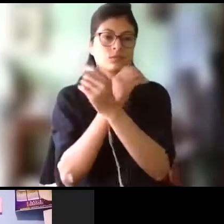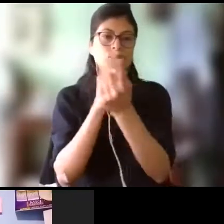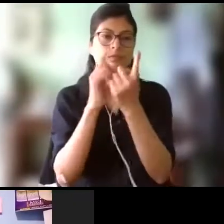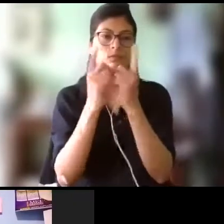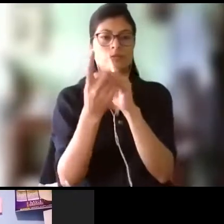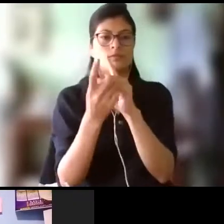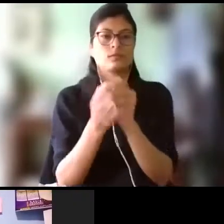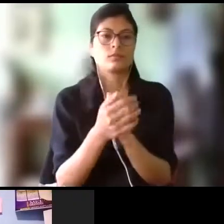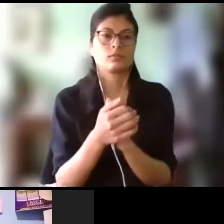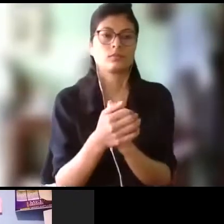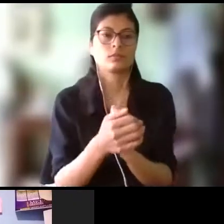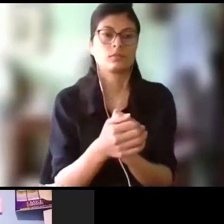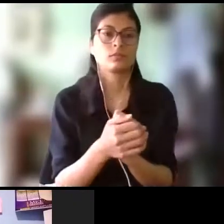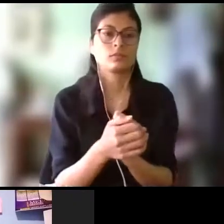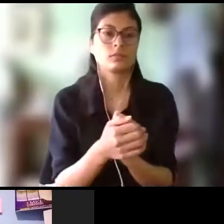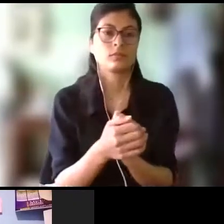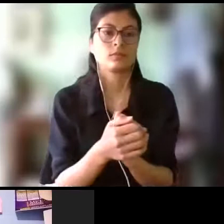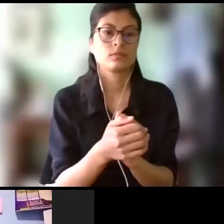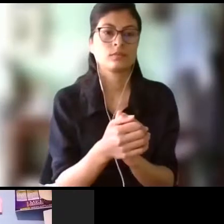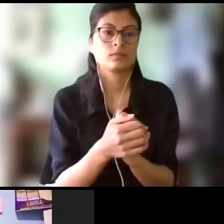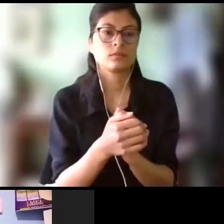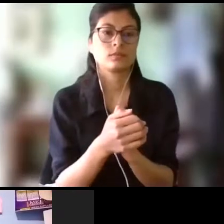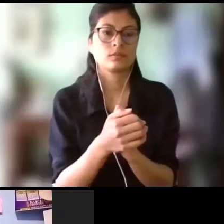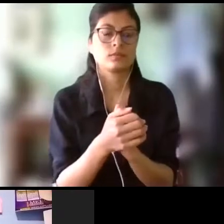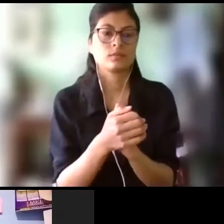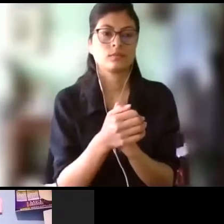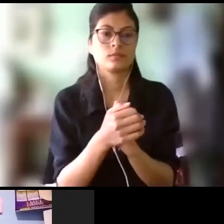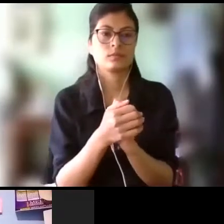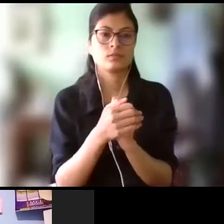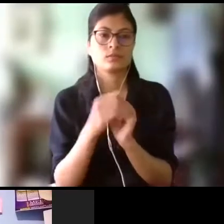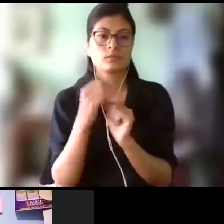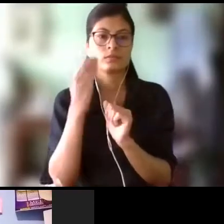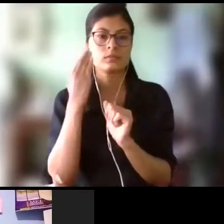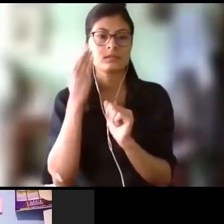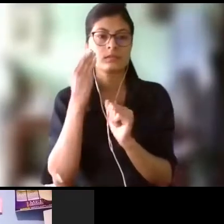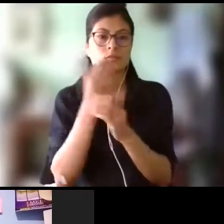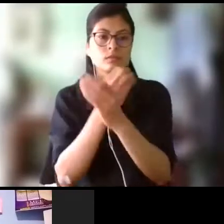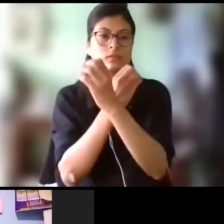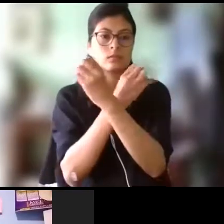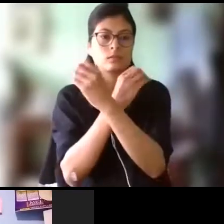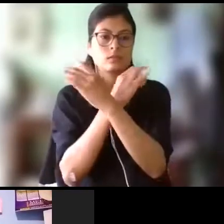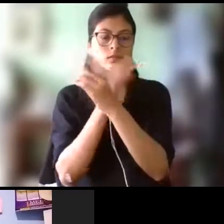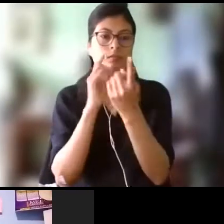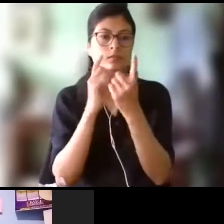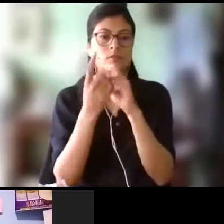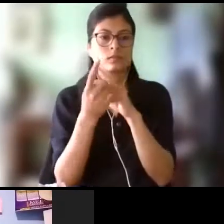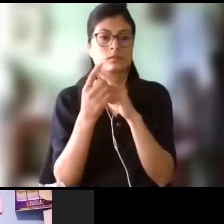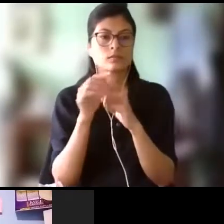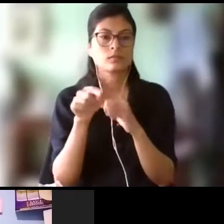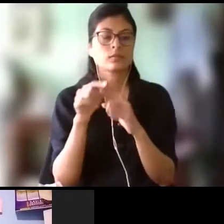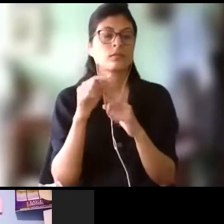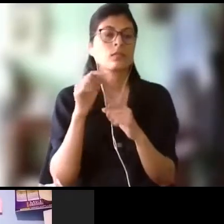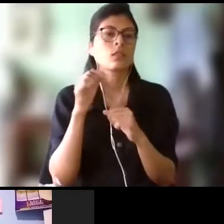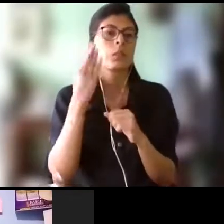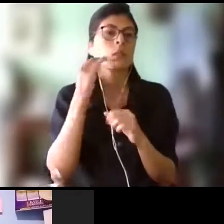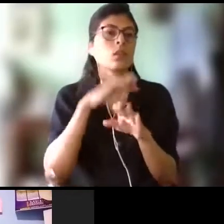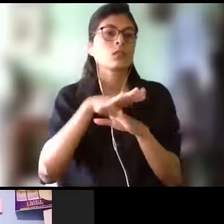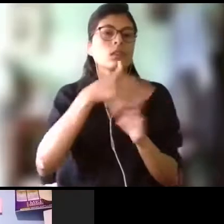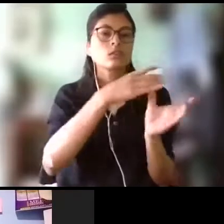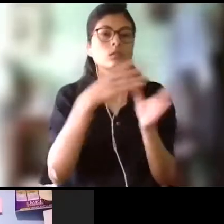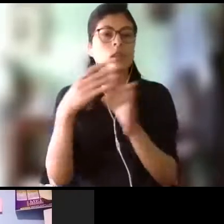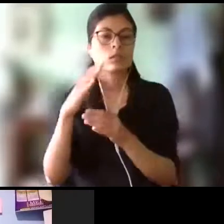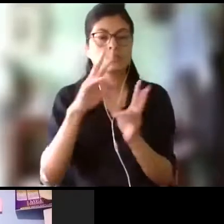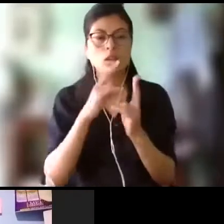with those who are stronger, I think, you know, that helps to motivate and, you know, create that space for persons to want to share and to speak. So I'm